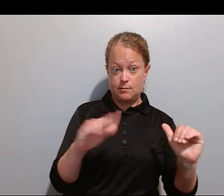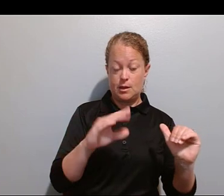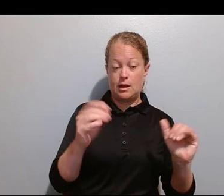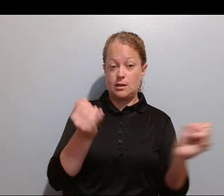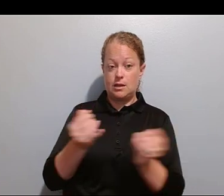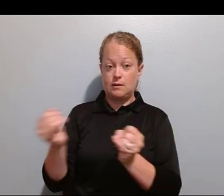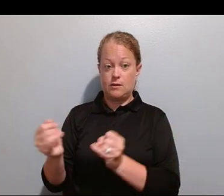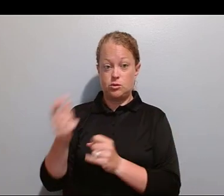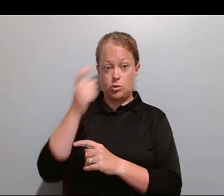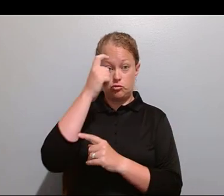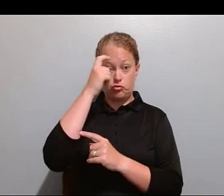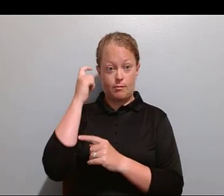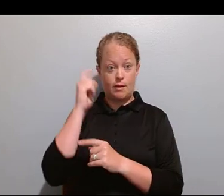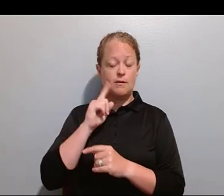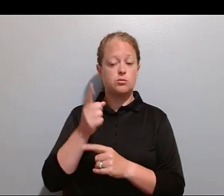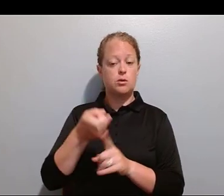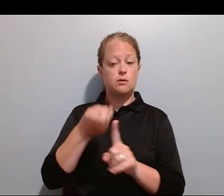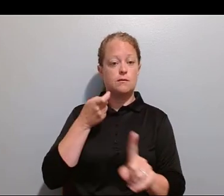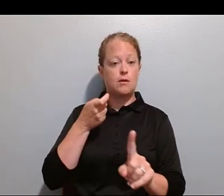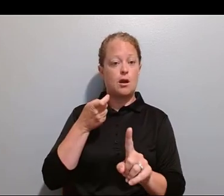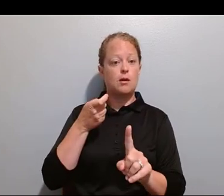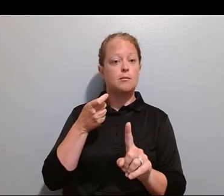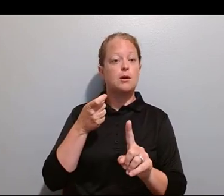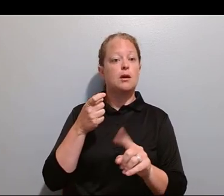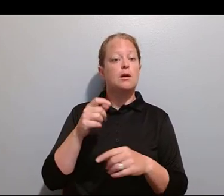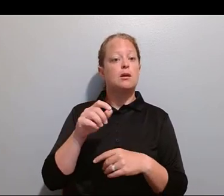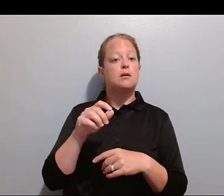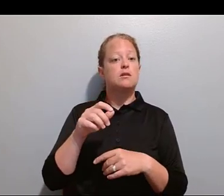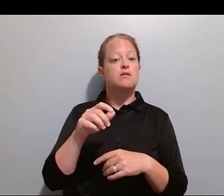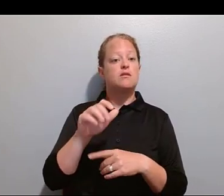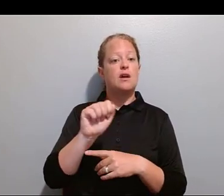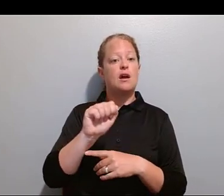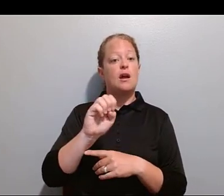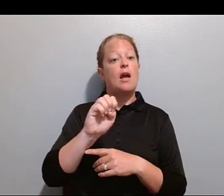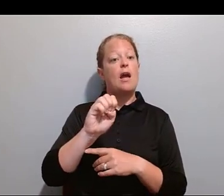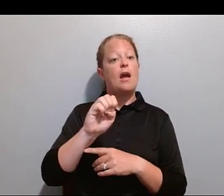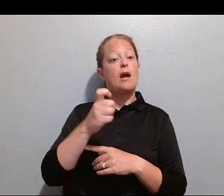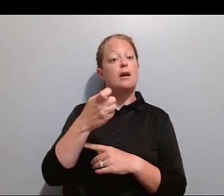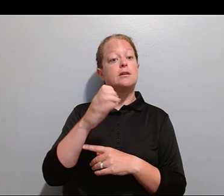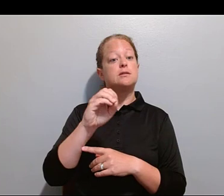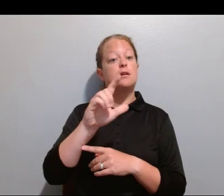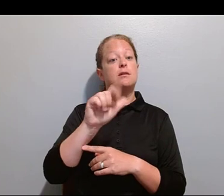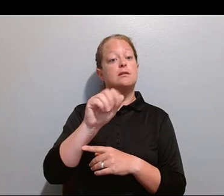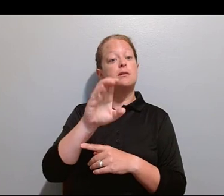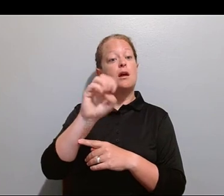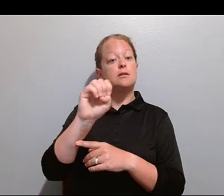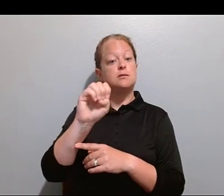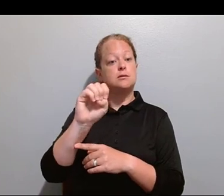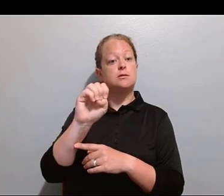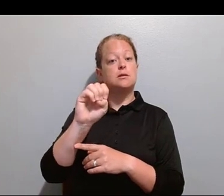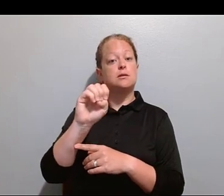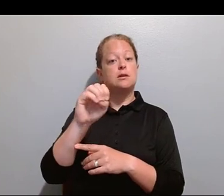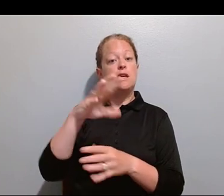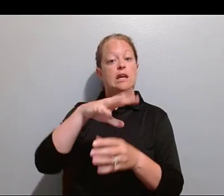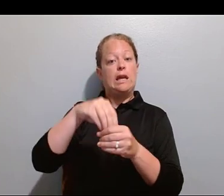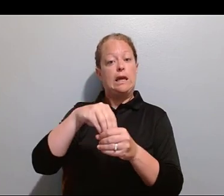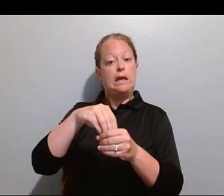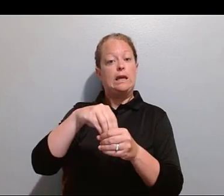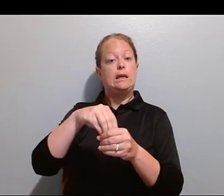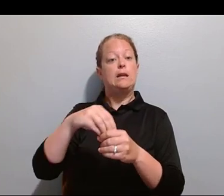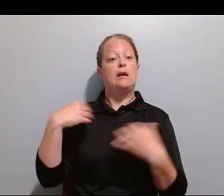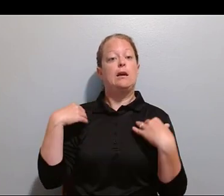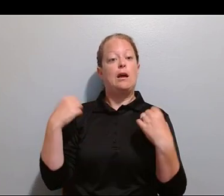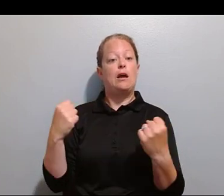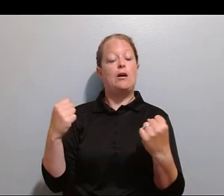Canada. The recordings of these sessions can be found on the website for Excellence in Health Canada. I would